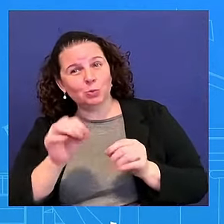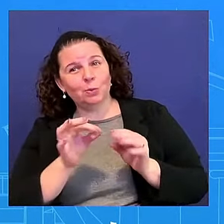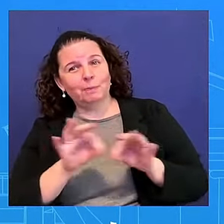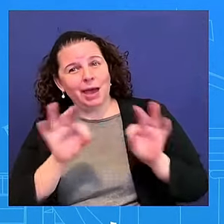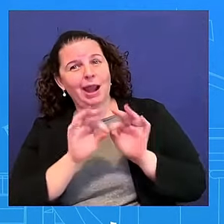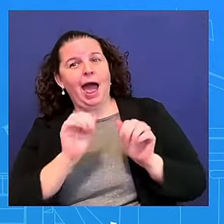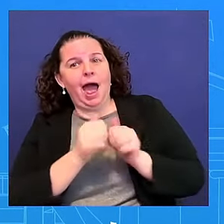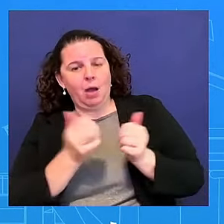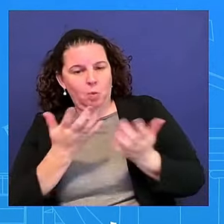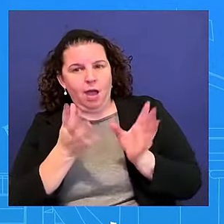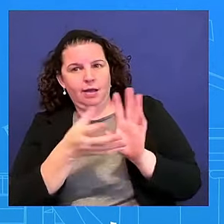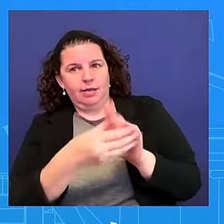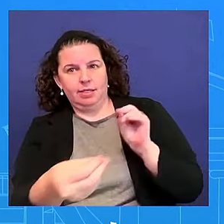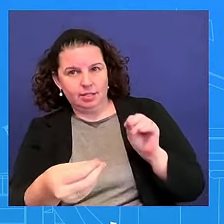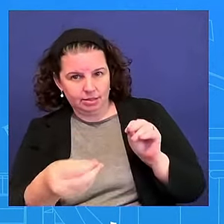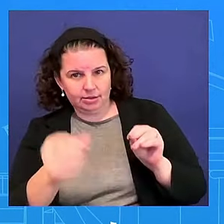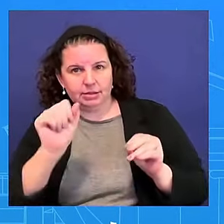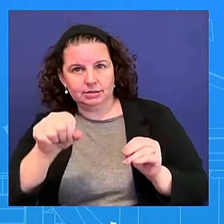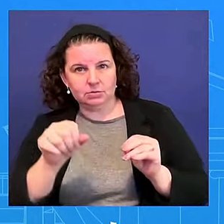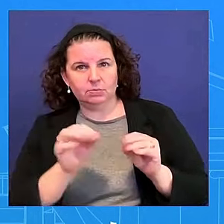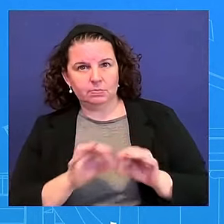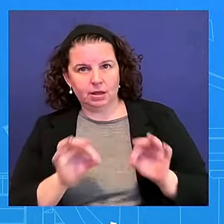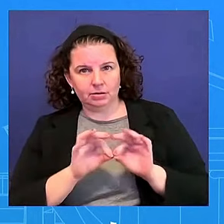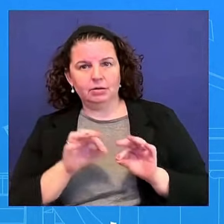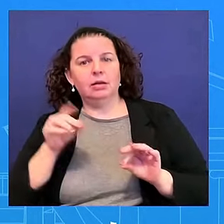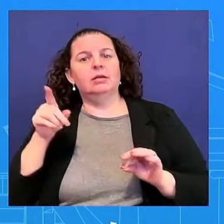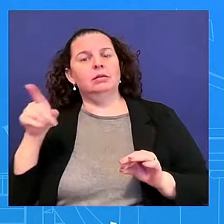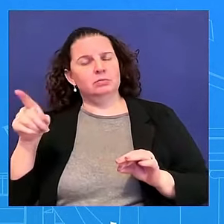has owned up to that night. He said it was a bad night.